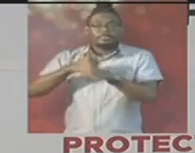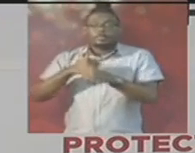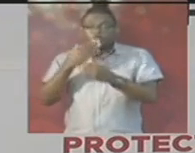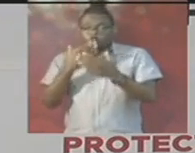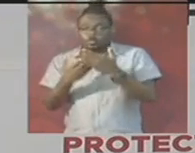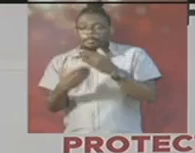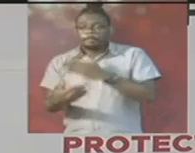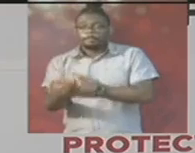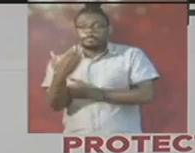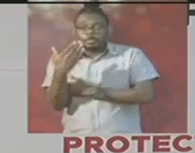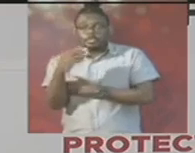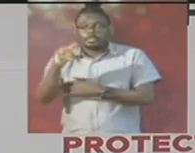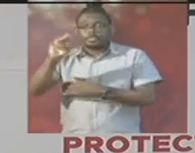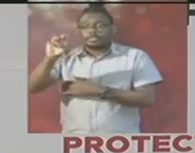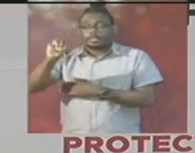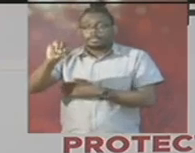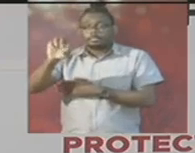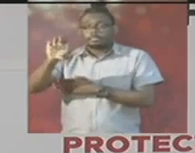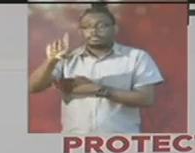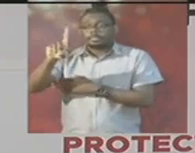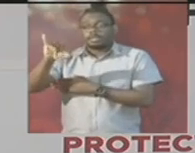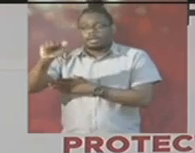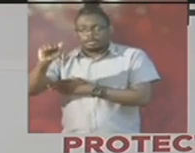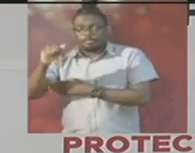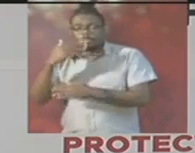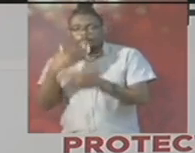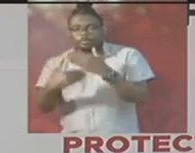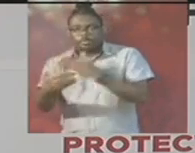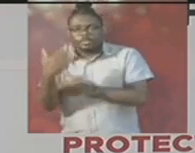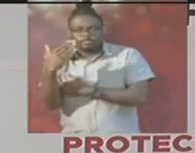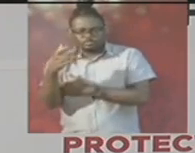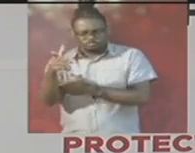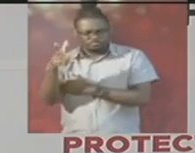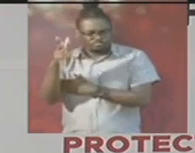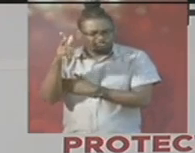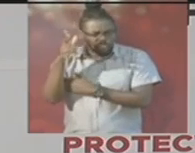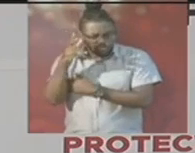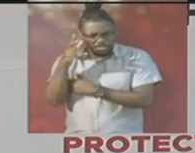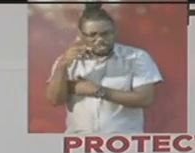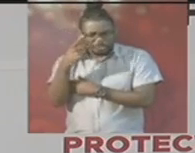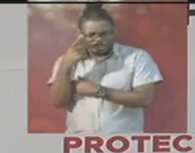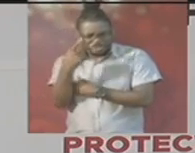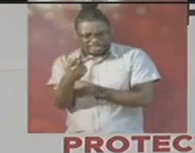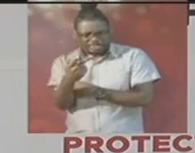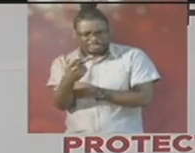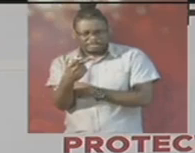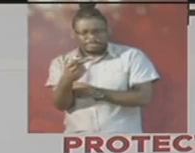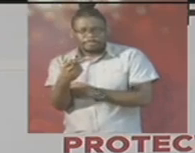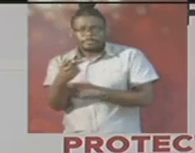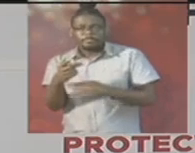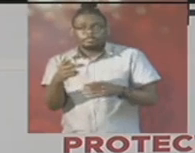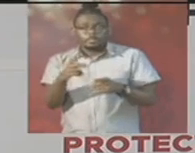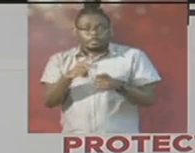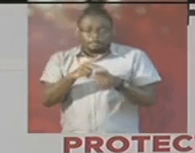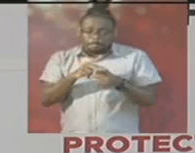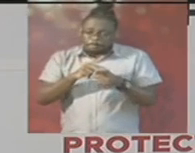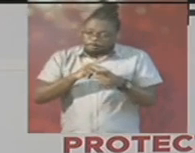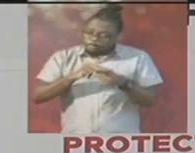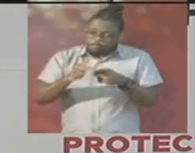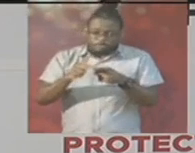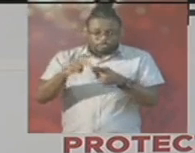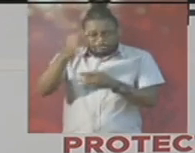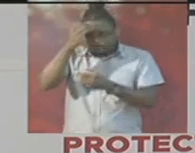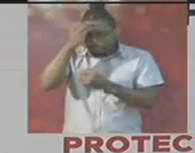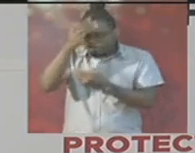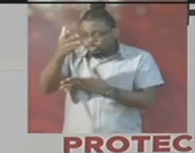media, good morning. You would have heard the experts inform the public this morning about the